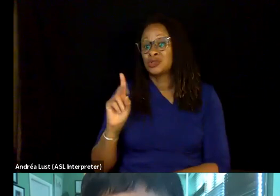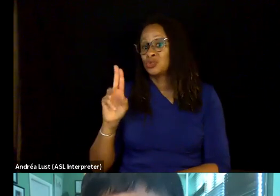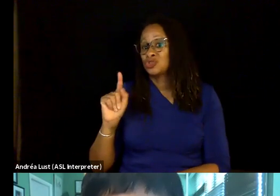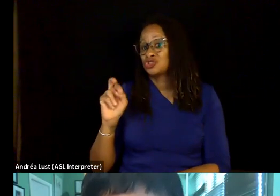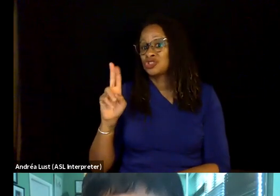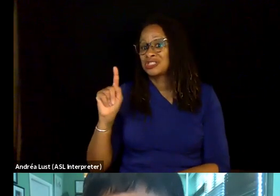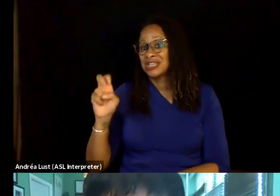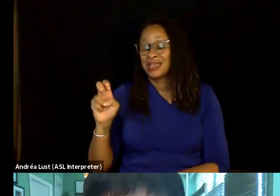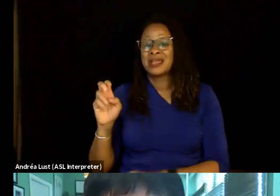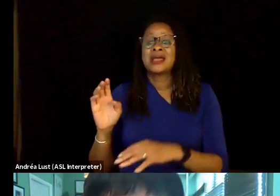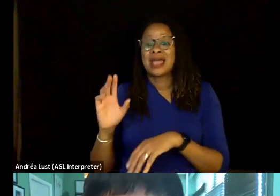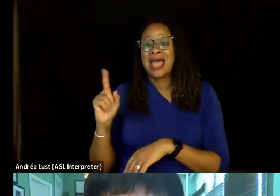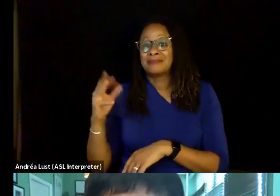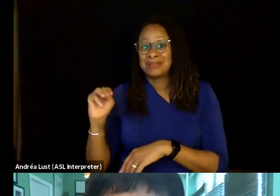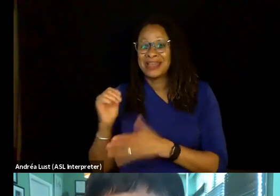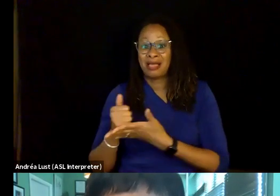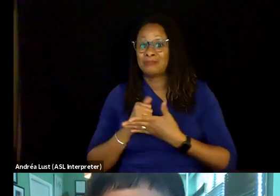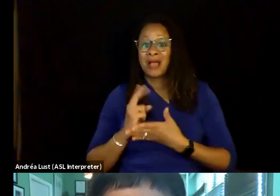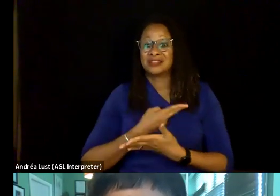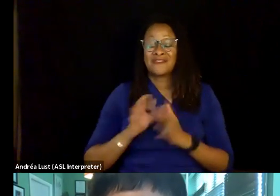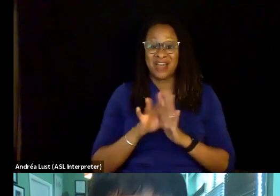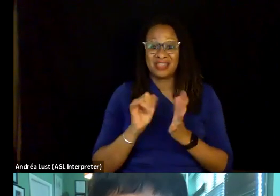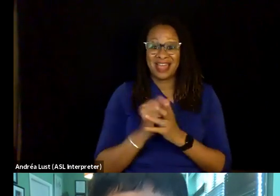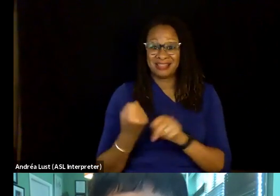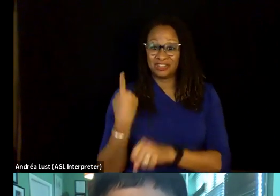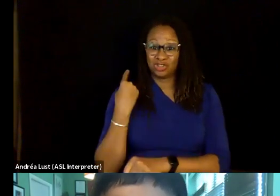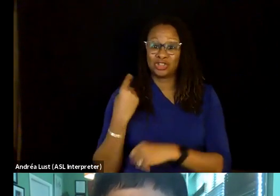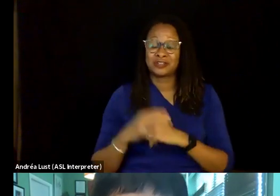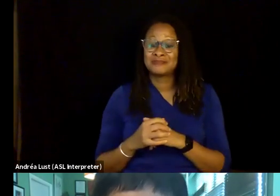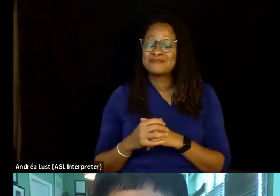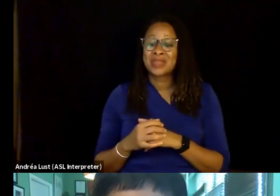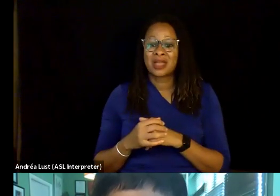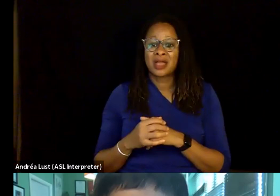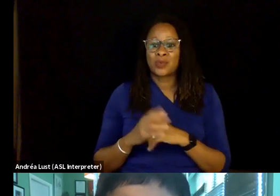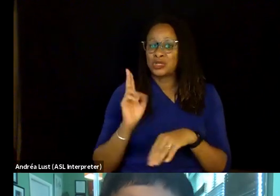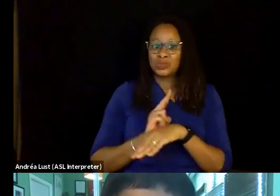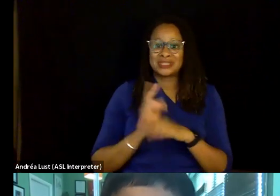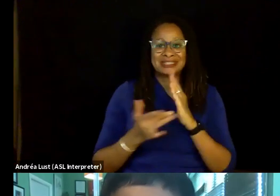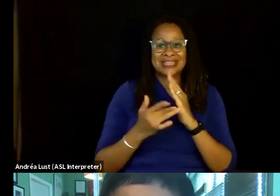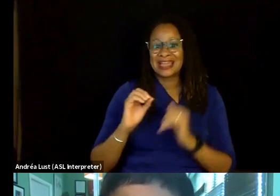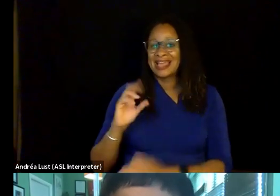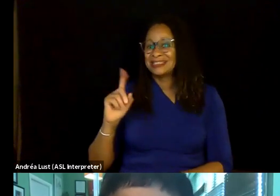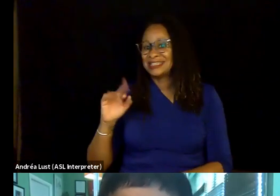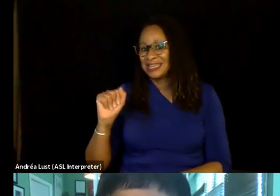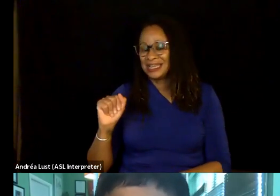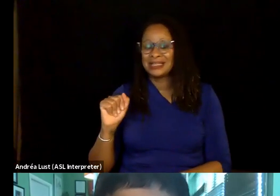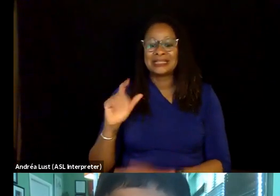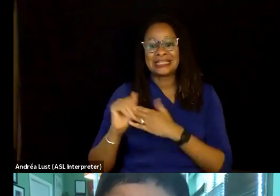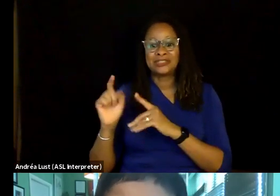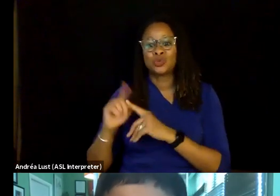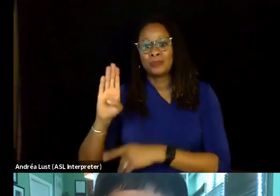us to find that last year. You know, we're using a tech and data B2B model that has